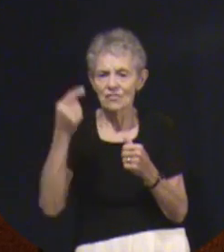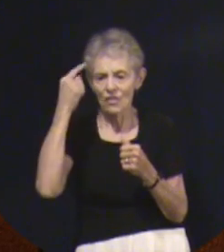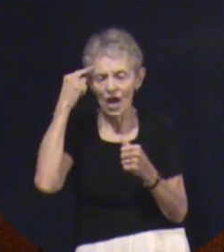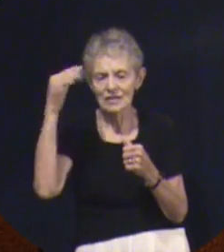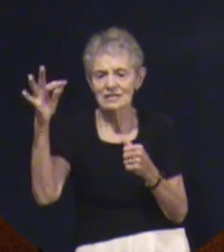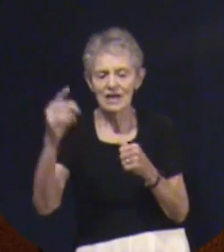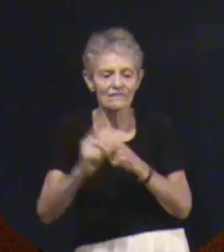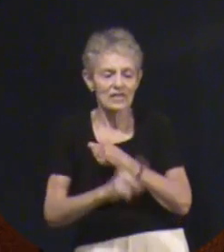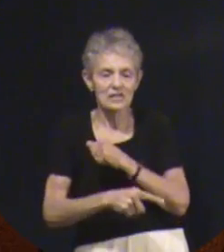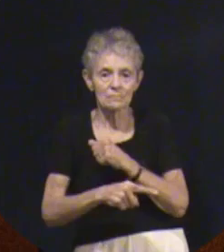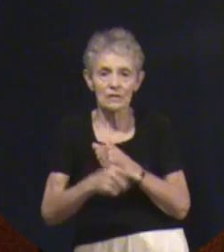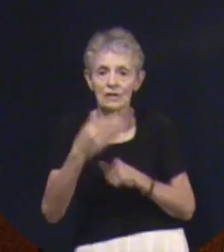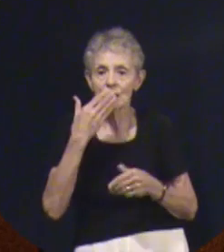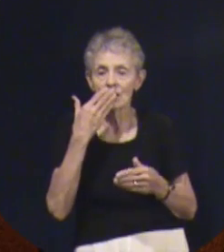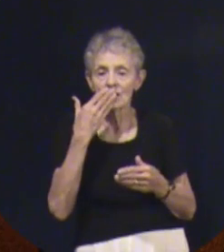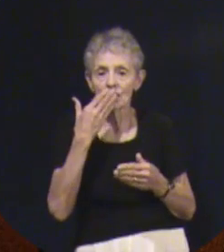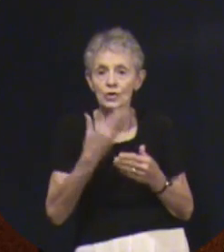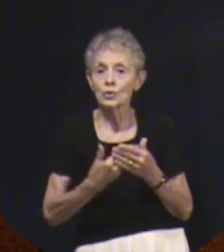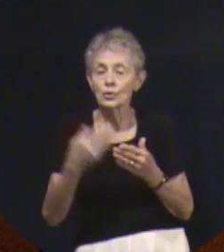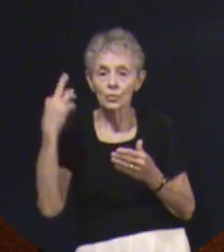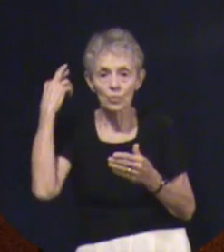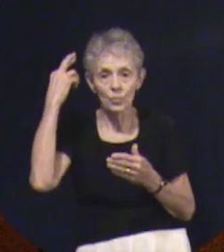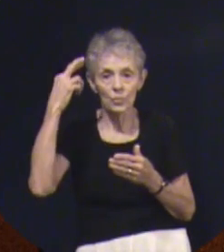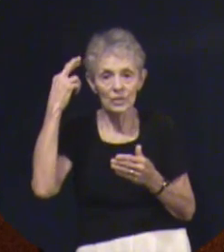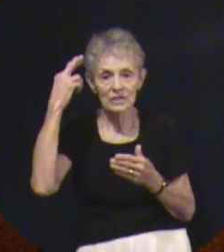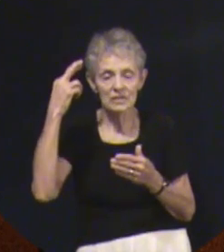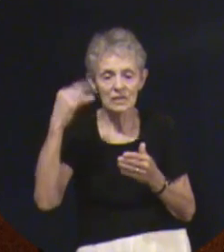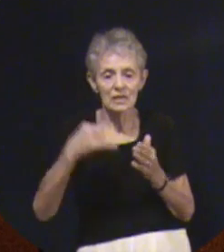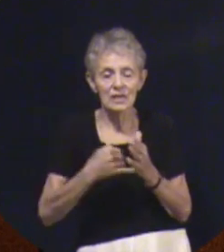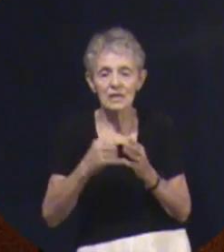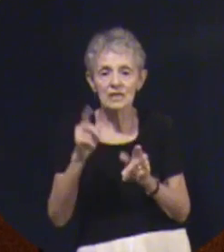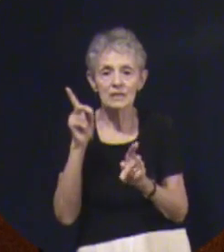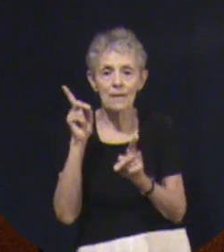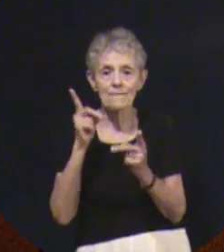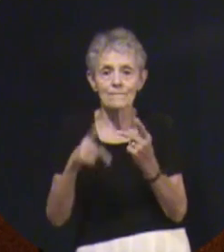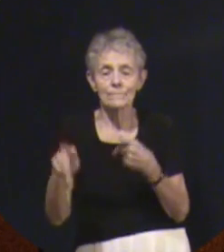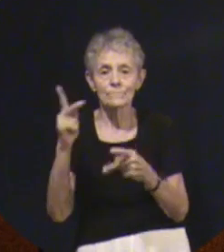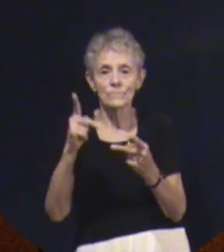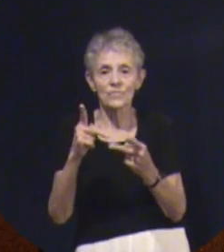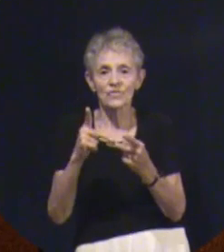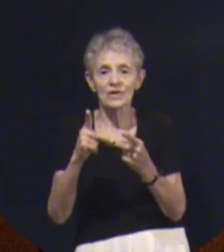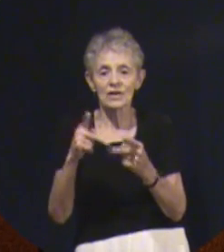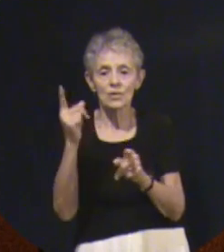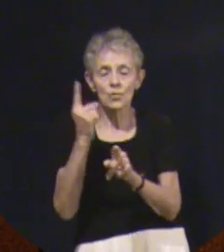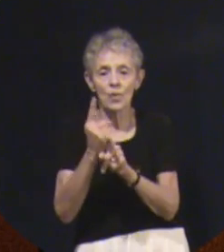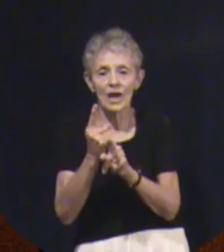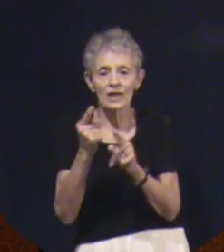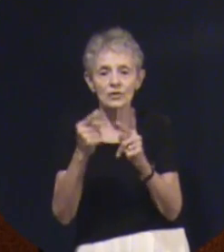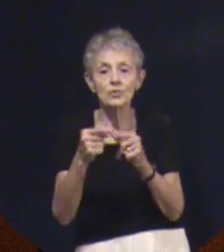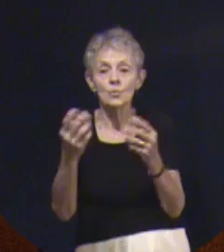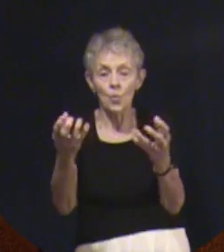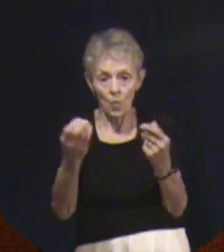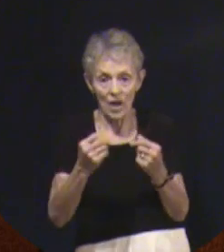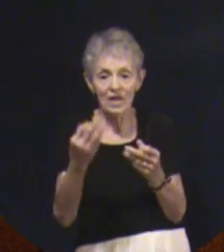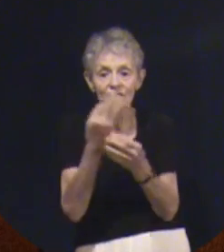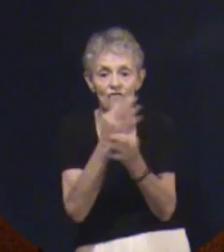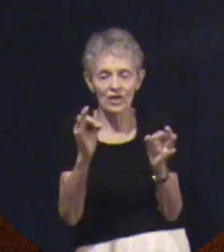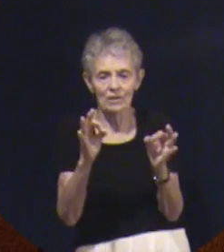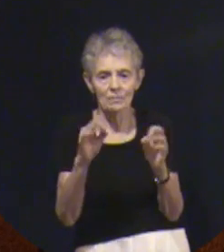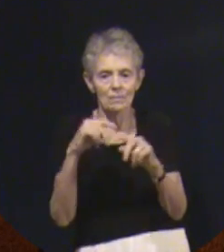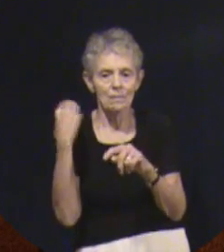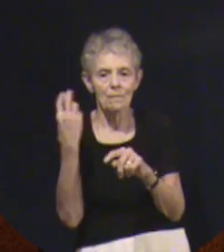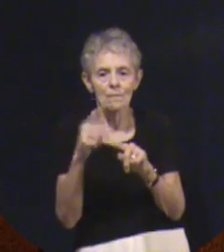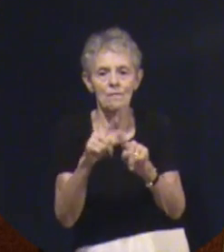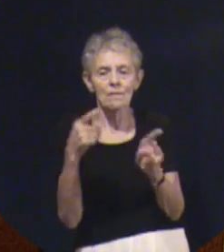and for good reason. It is perfectly legitimate to aspire to freedom, but we